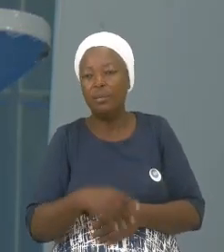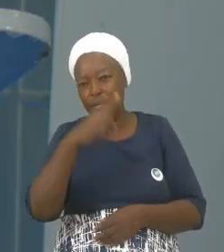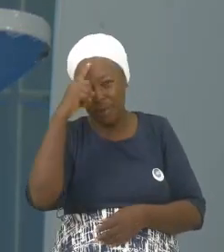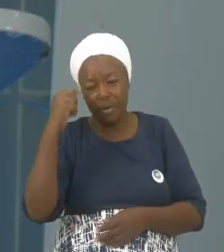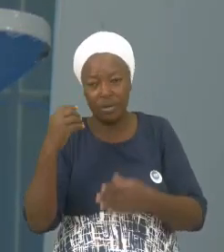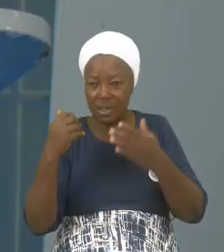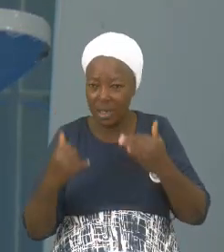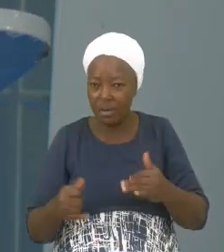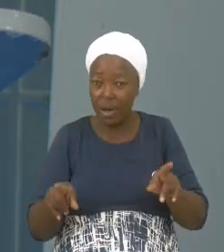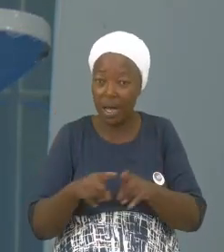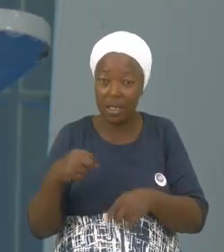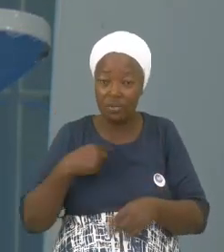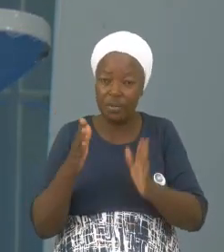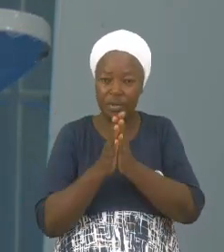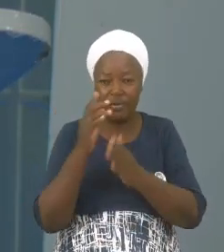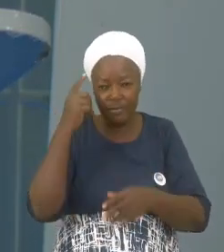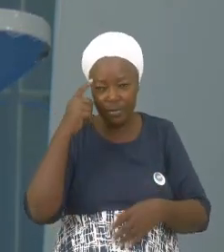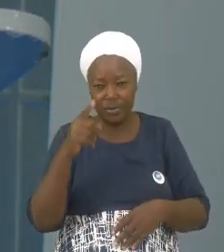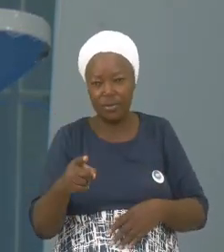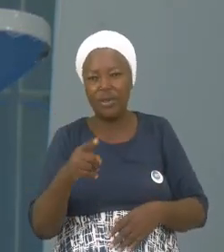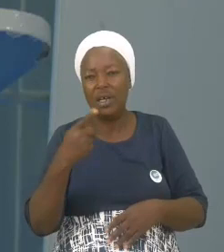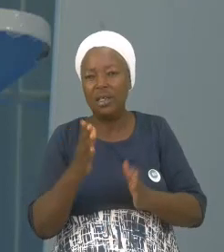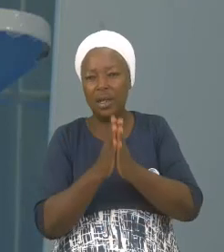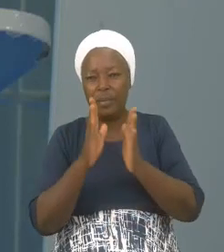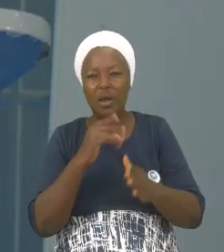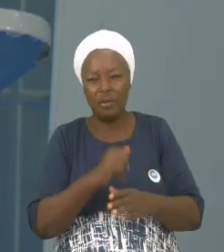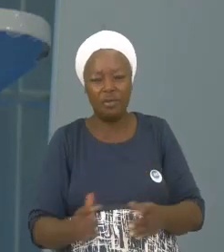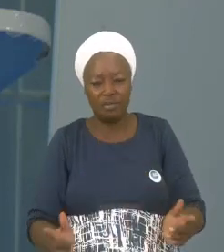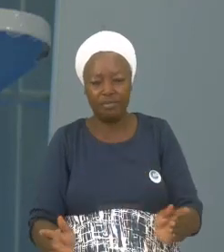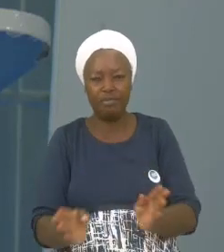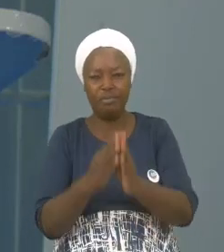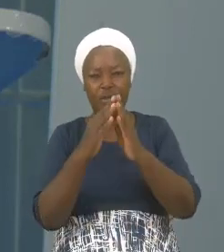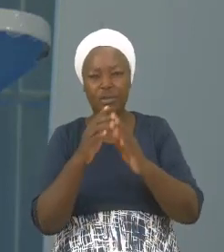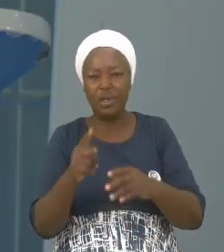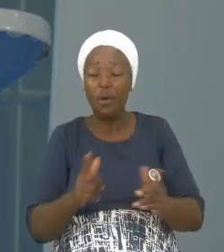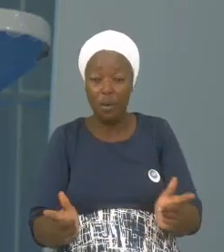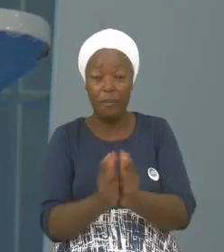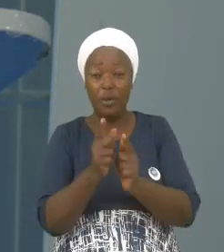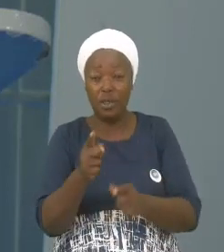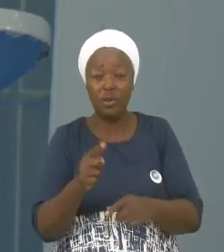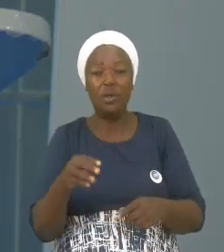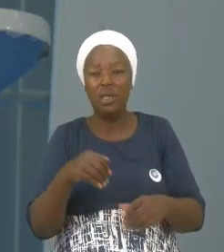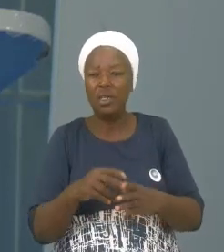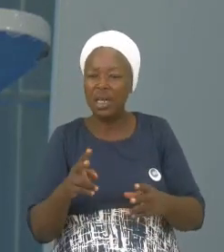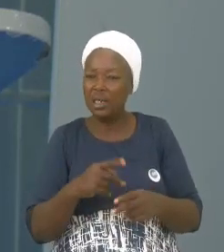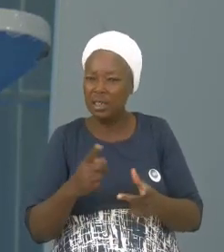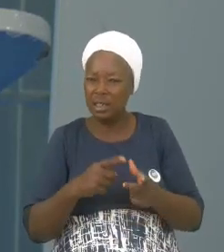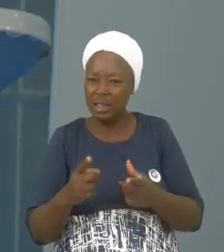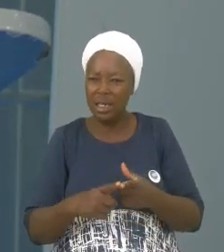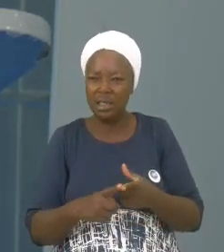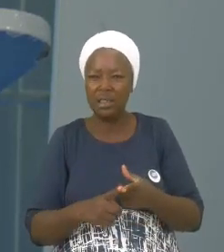as we pray for you, the prayer will meet you the very address that you are giving now.